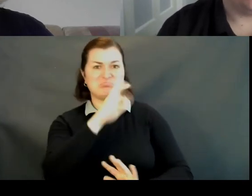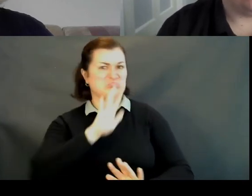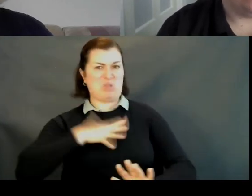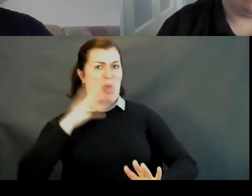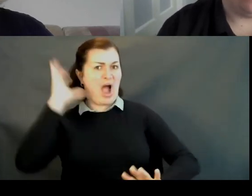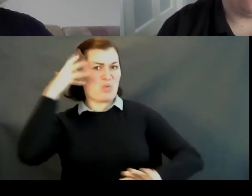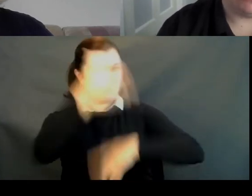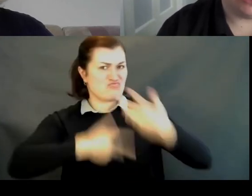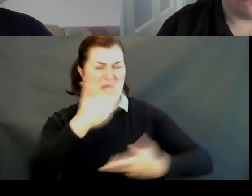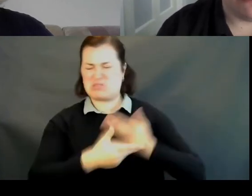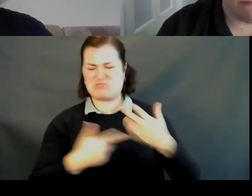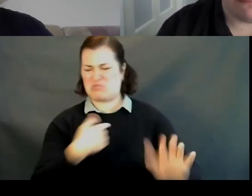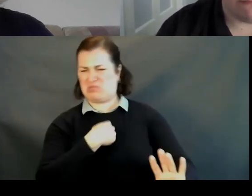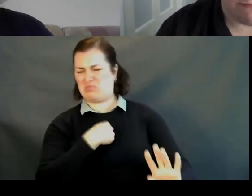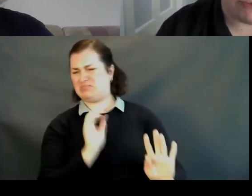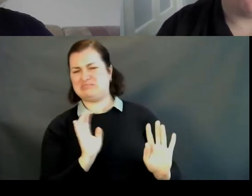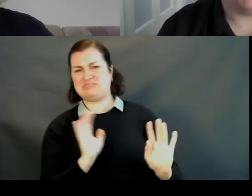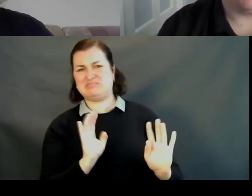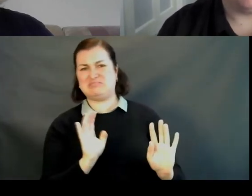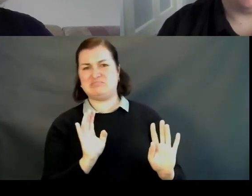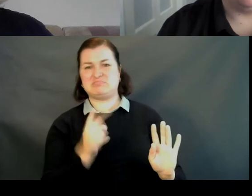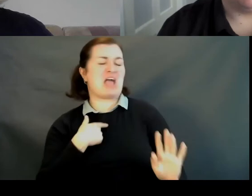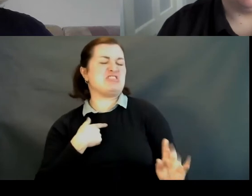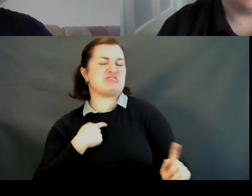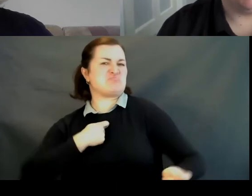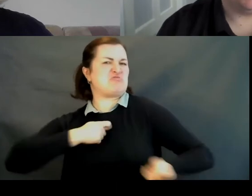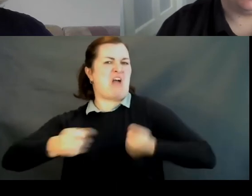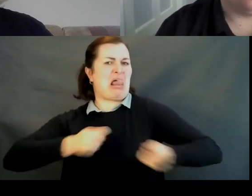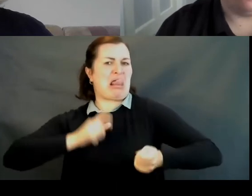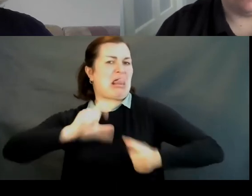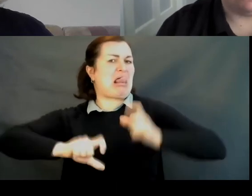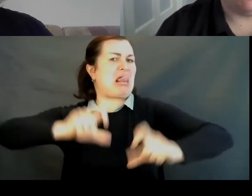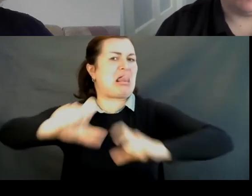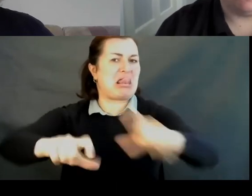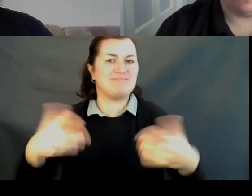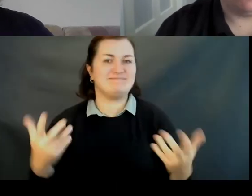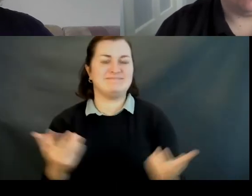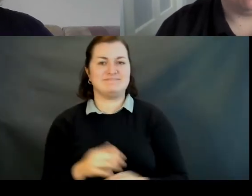for me. I will just struggle on and not use it.